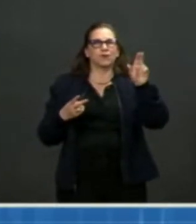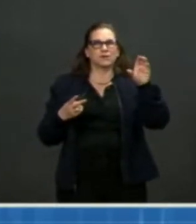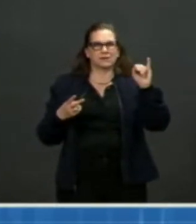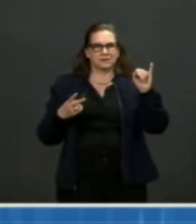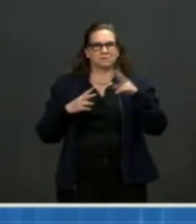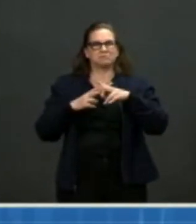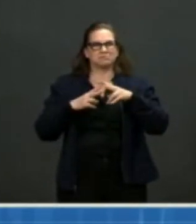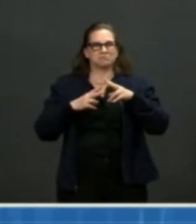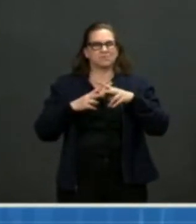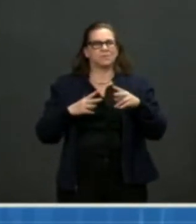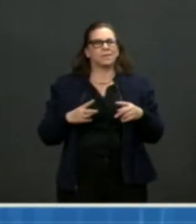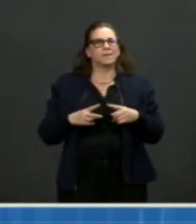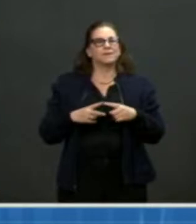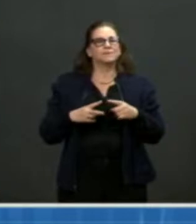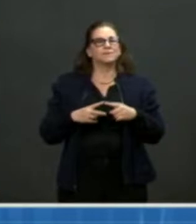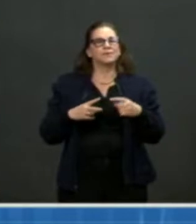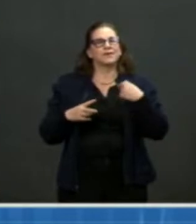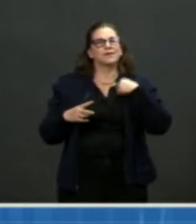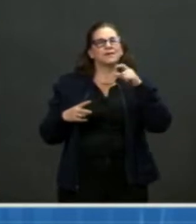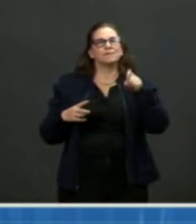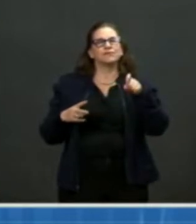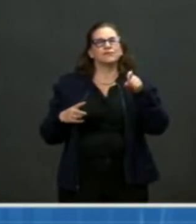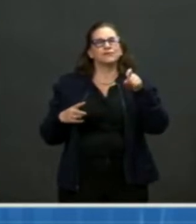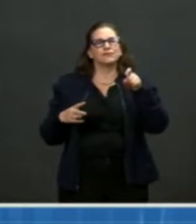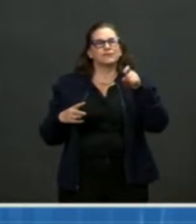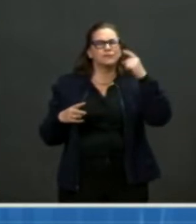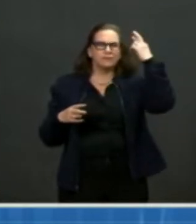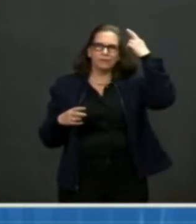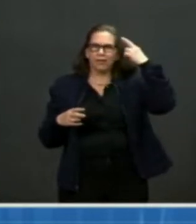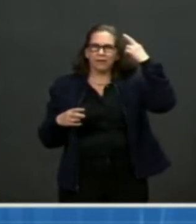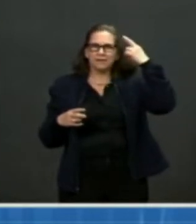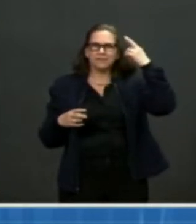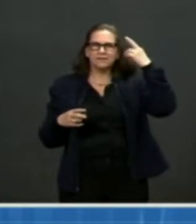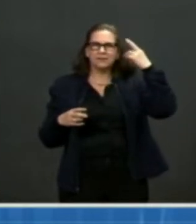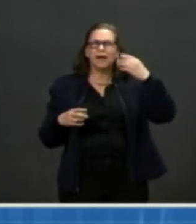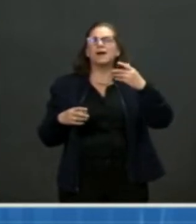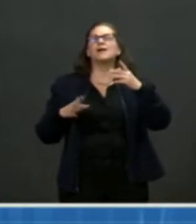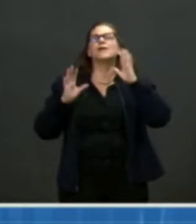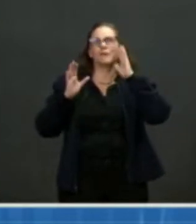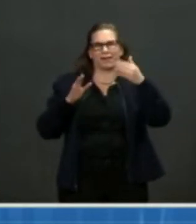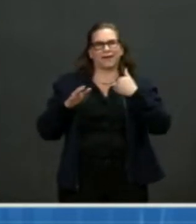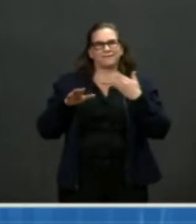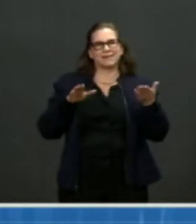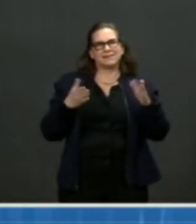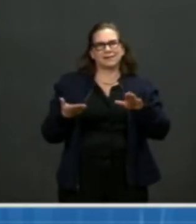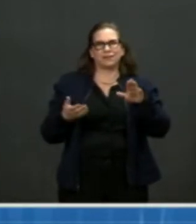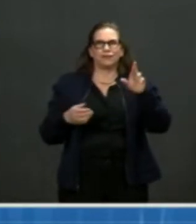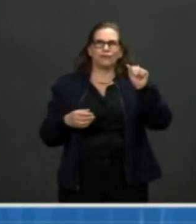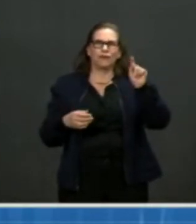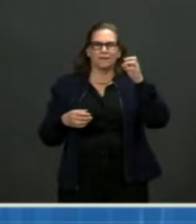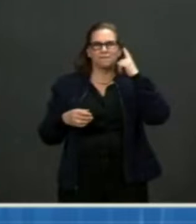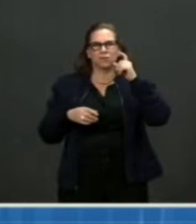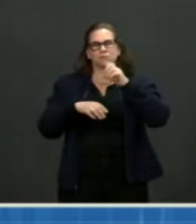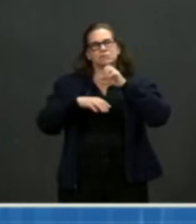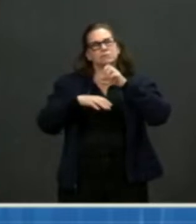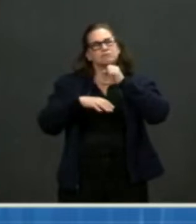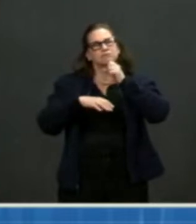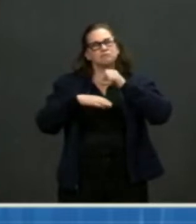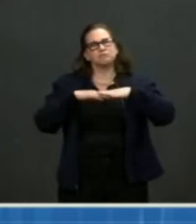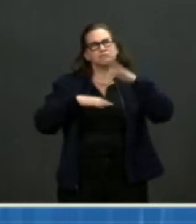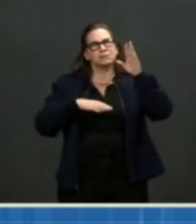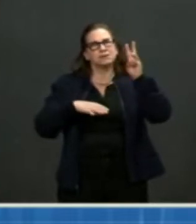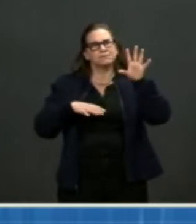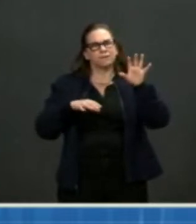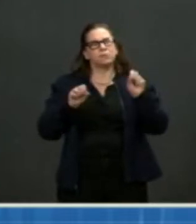a death rate among people who are under the age of 65, and that death rate is certainly going to be consistent with the number of cases we have